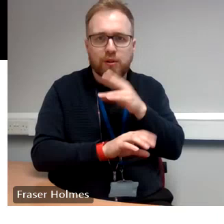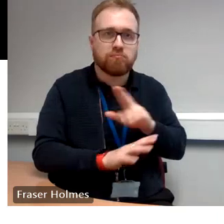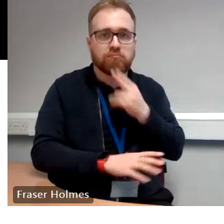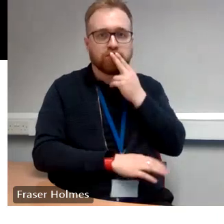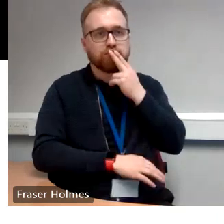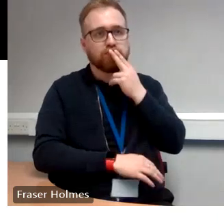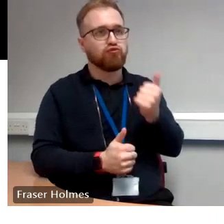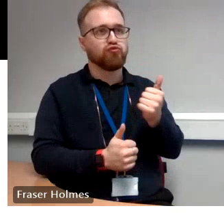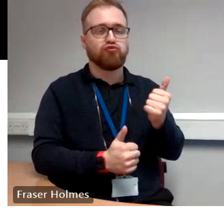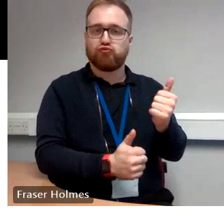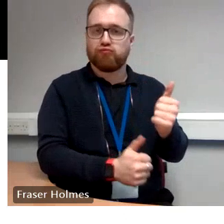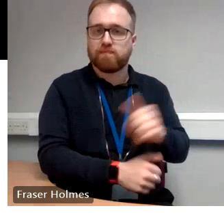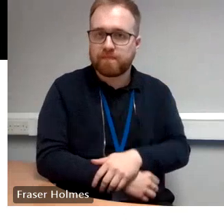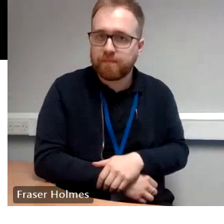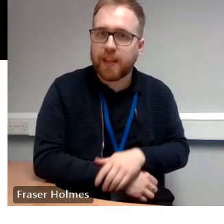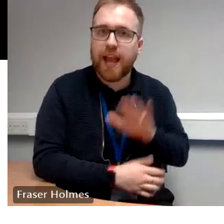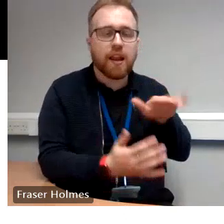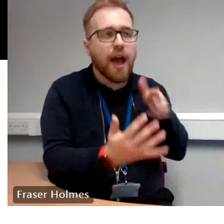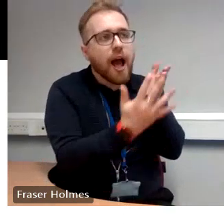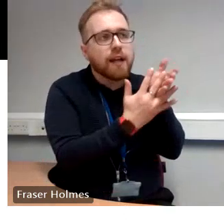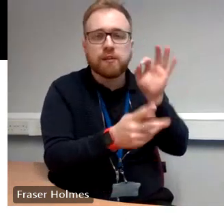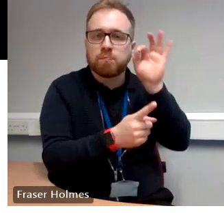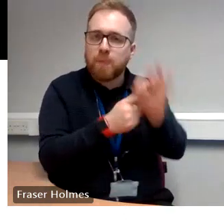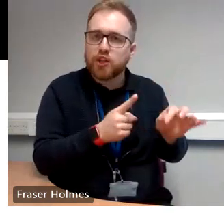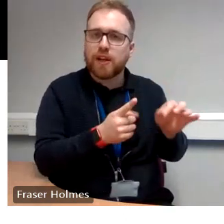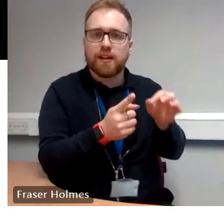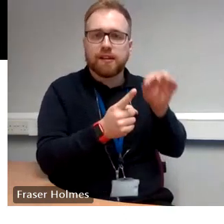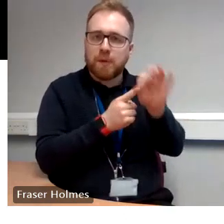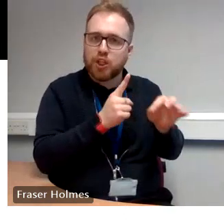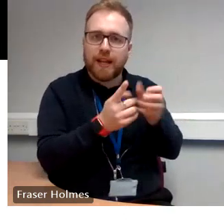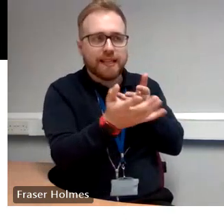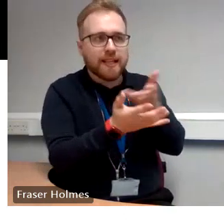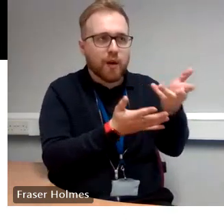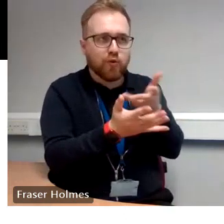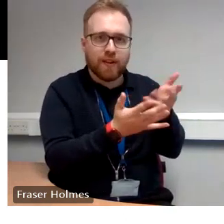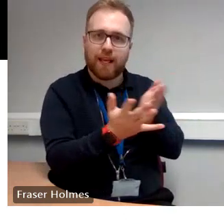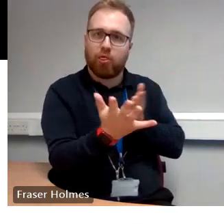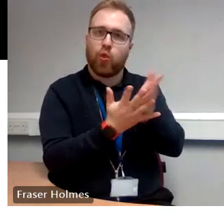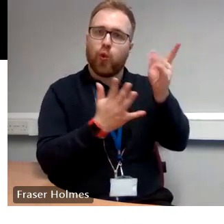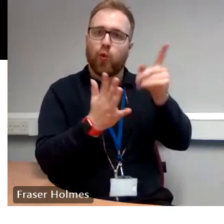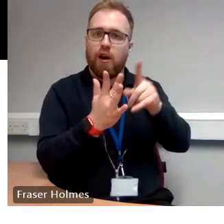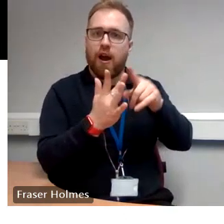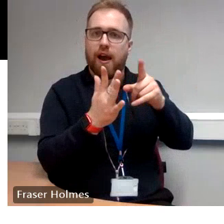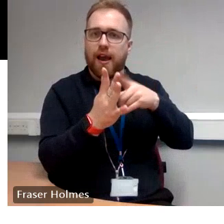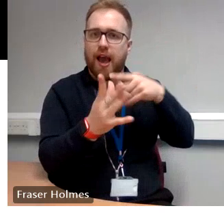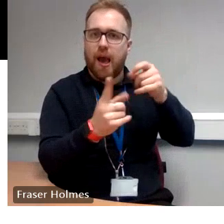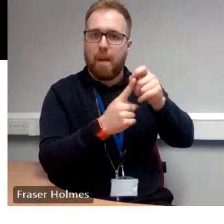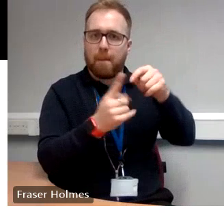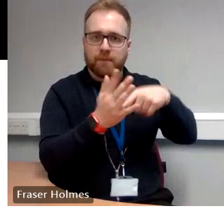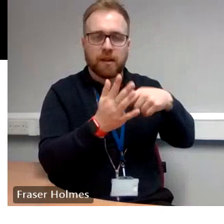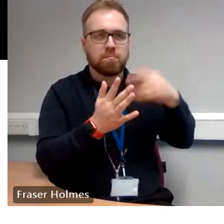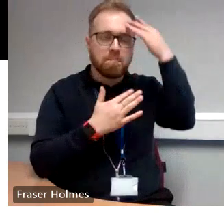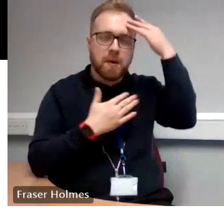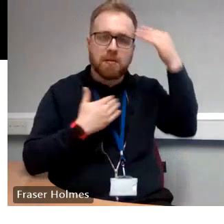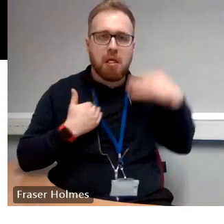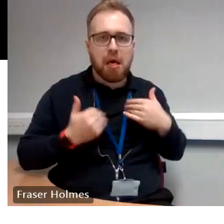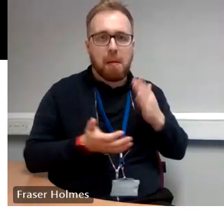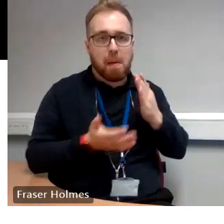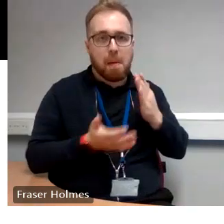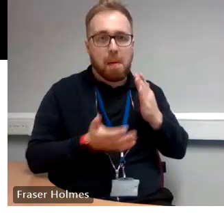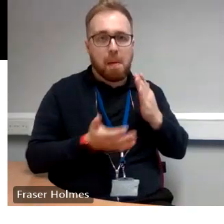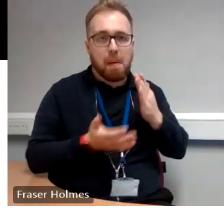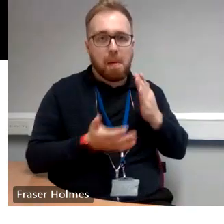status, and having access to that specialist counselling through IAPT. He's really improved his mental health, and as a